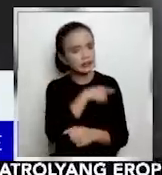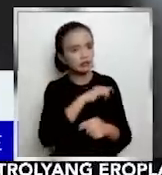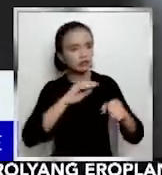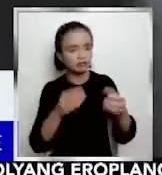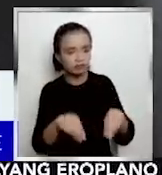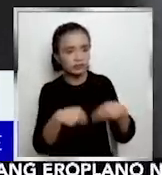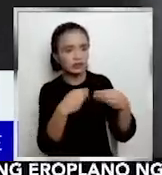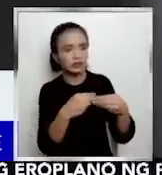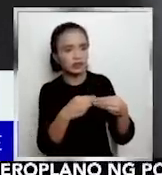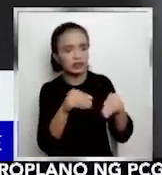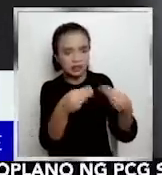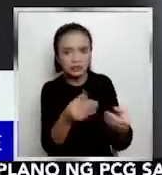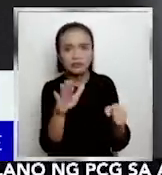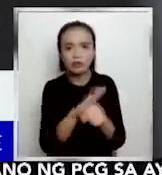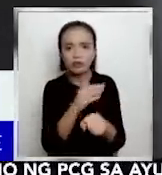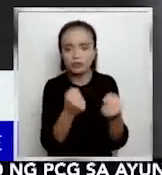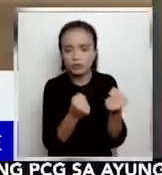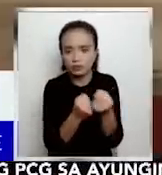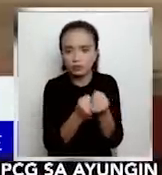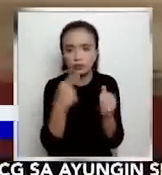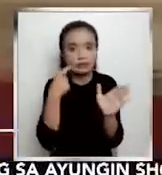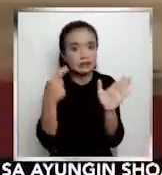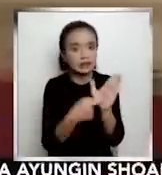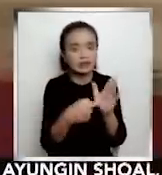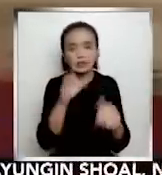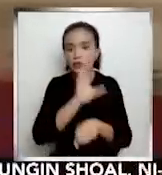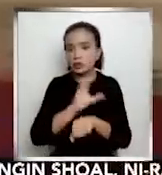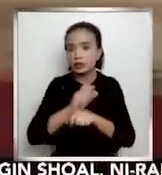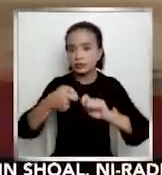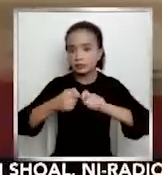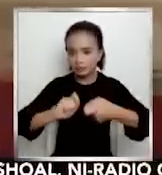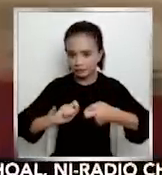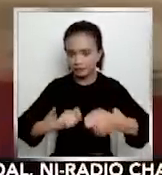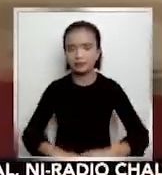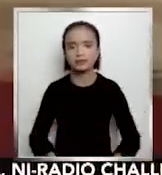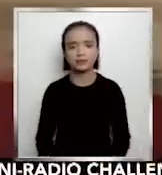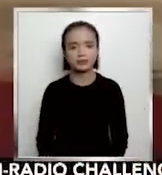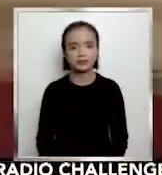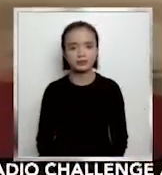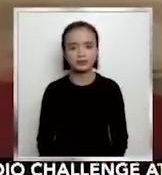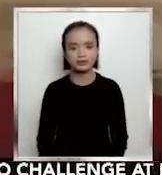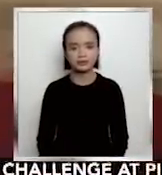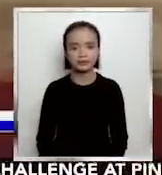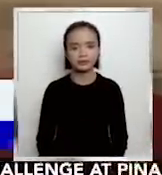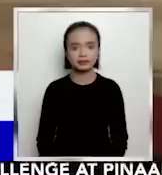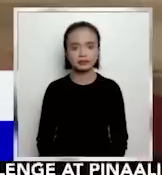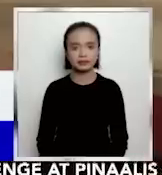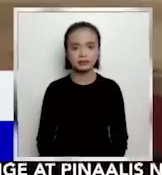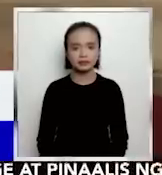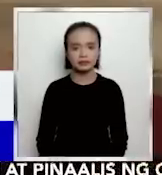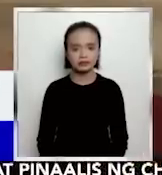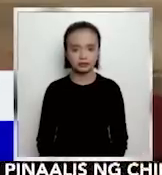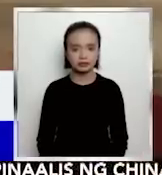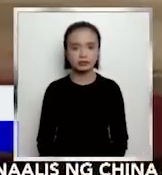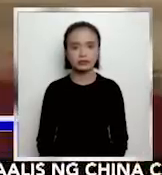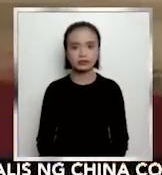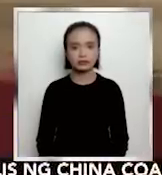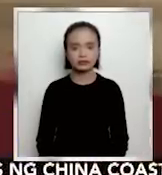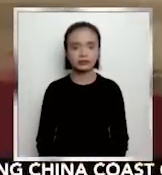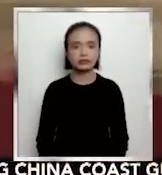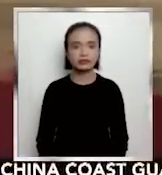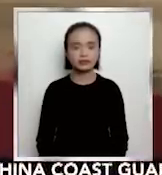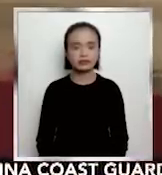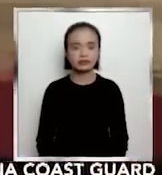recognition of the church annulment. Para sa GMA Integrated News, Tina Panganiban Perez, Nakatutok,